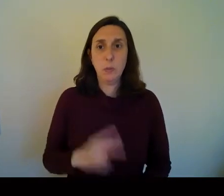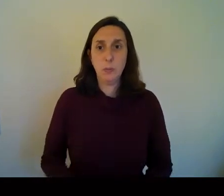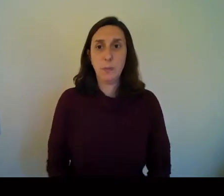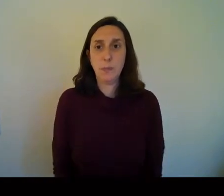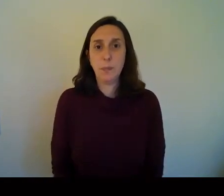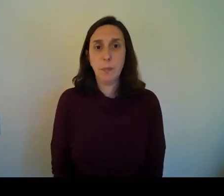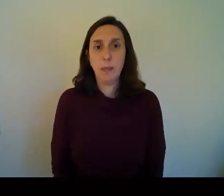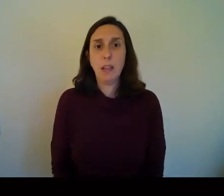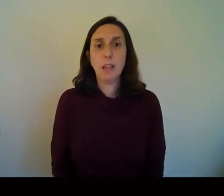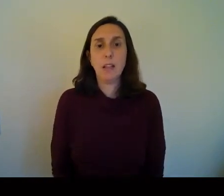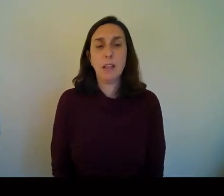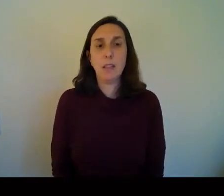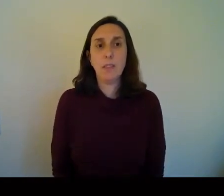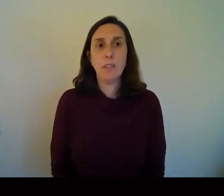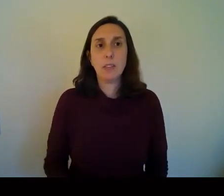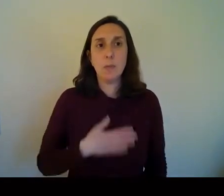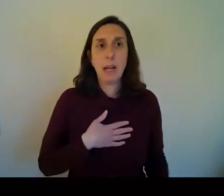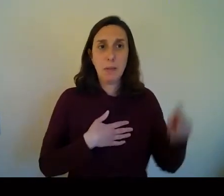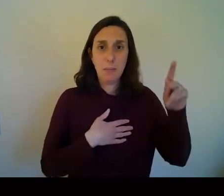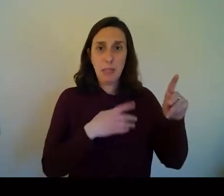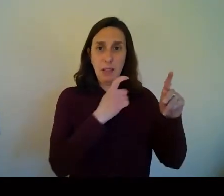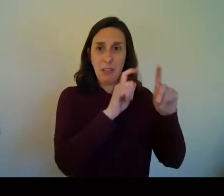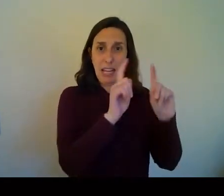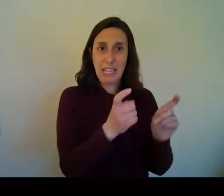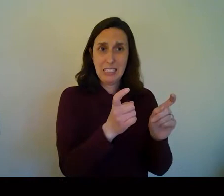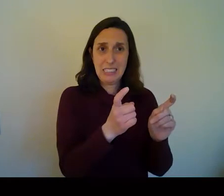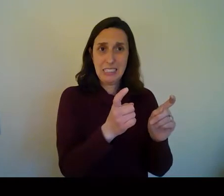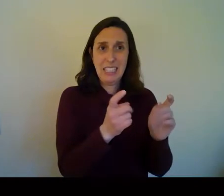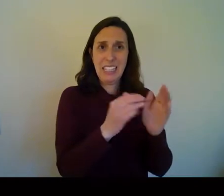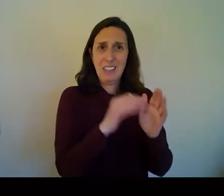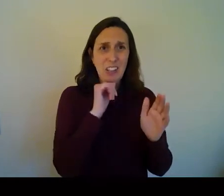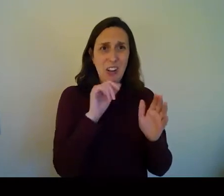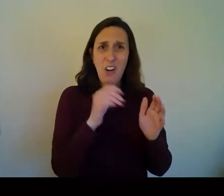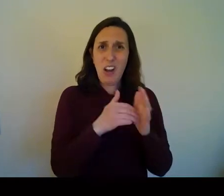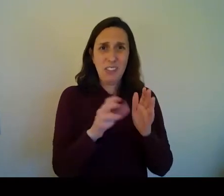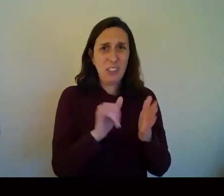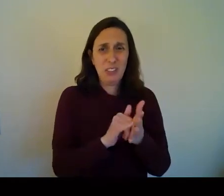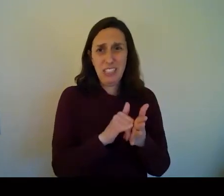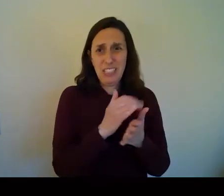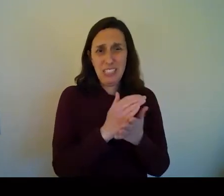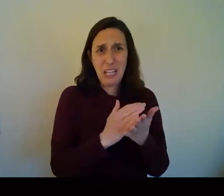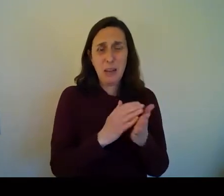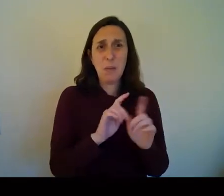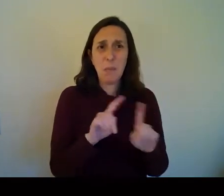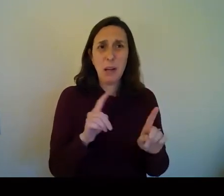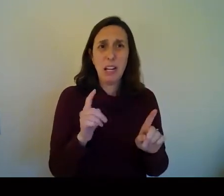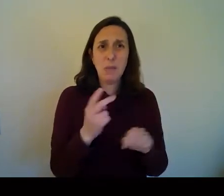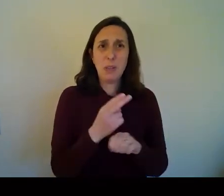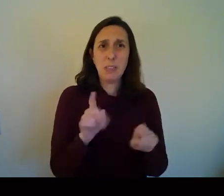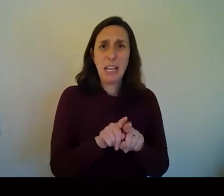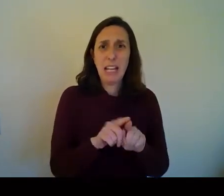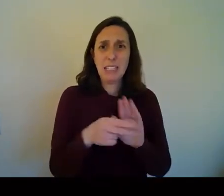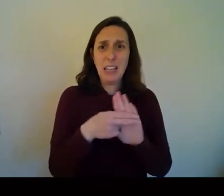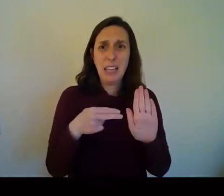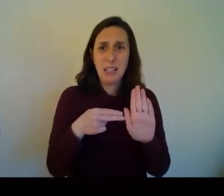So my p of x, again, we don't really do this step, but I'm using it as a label. I